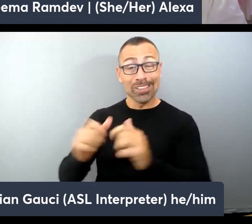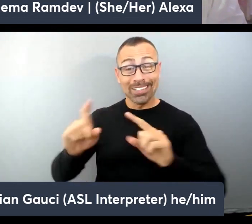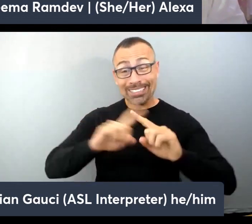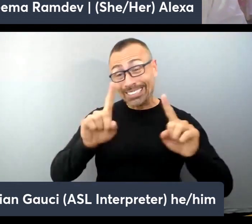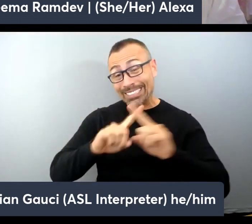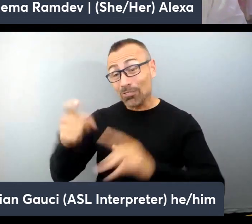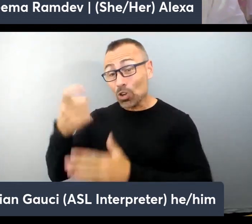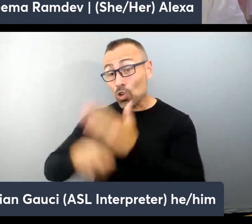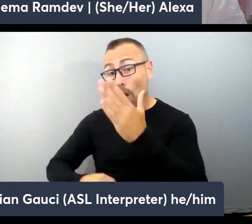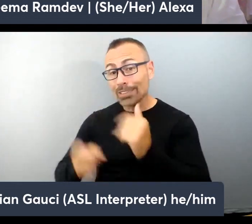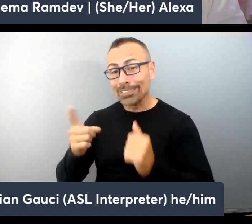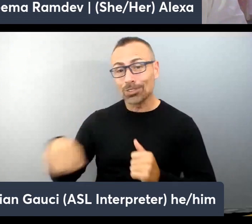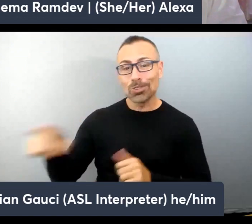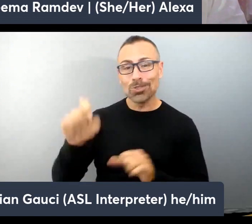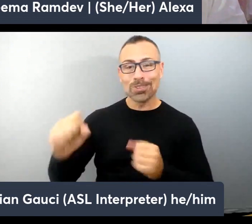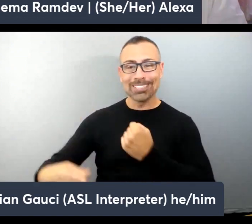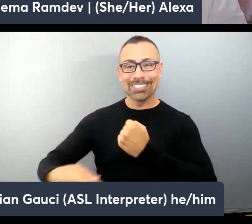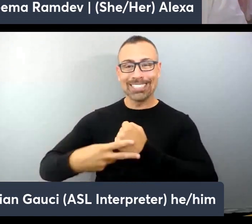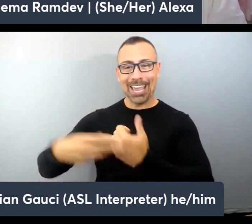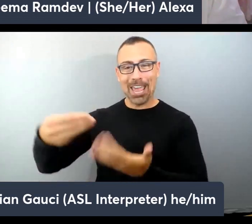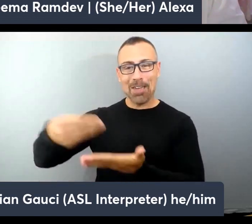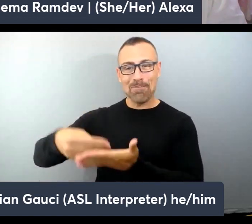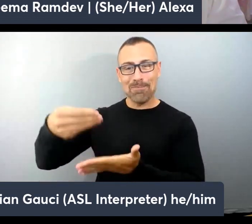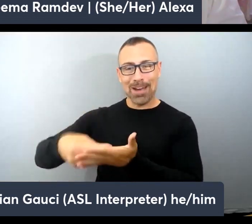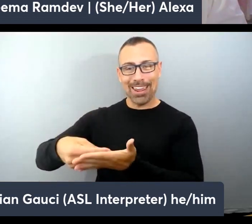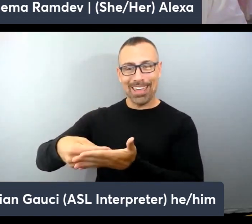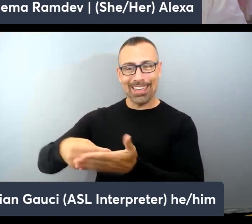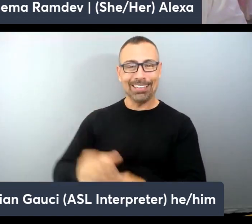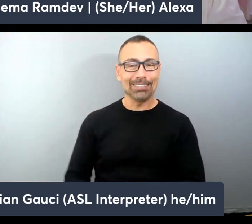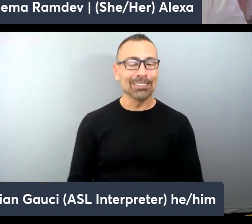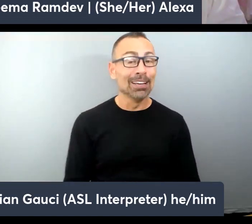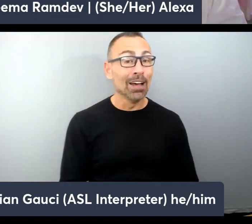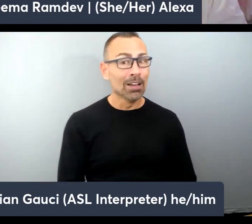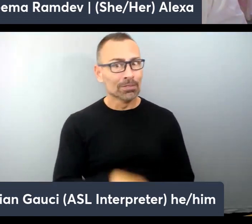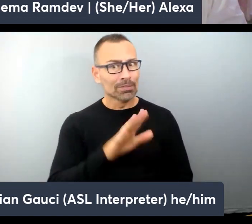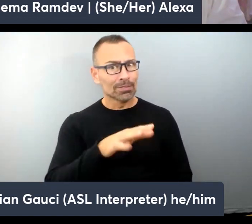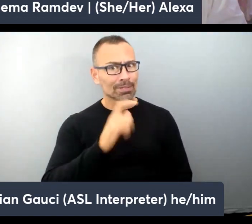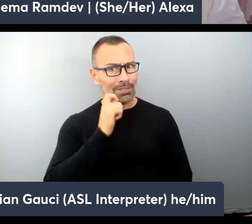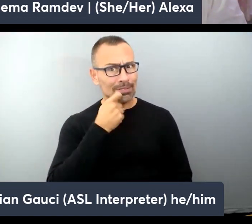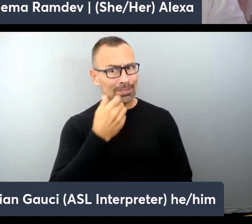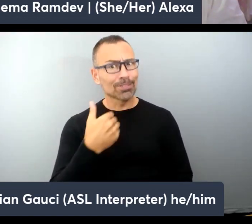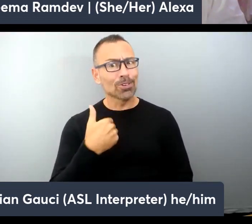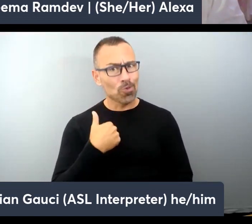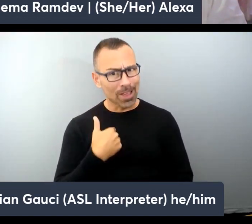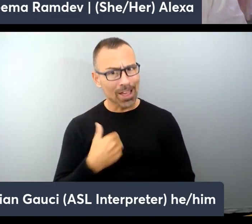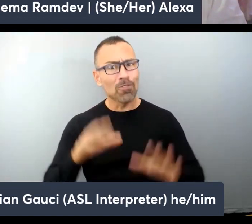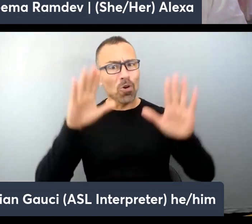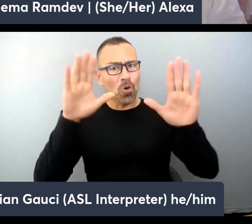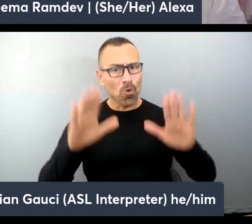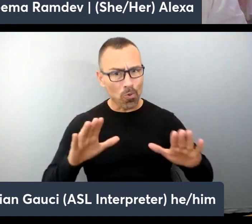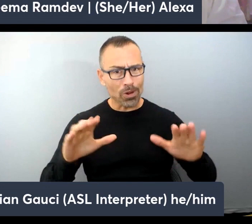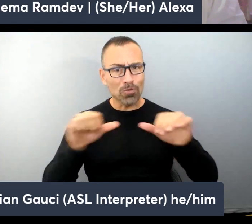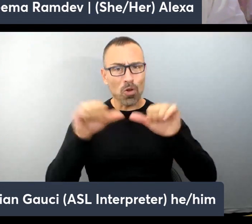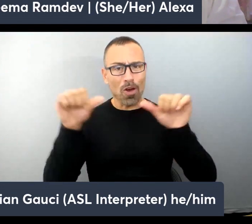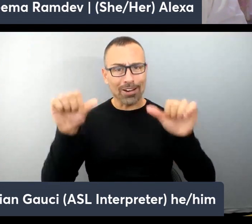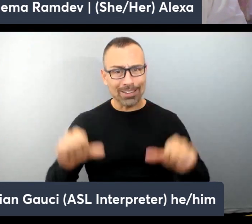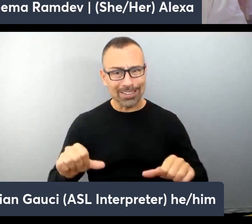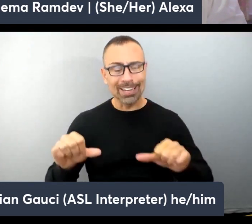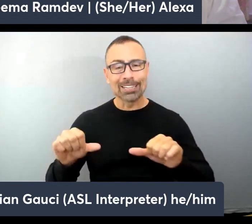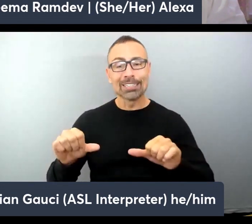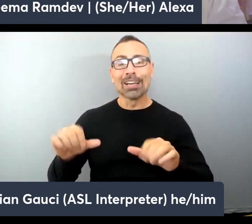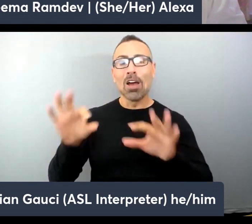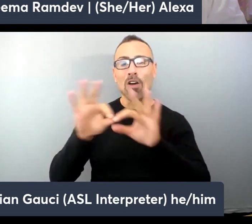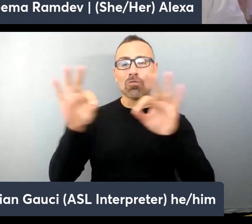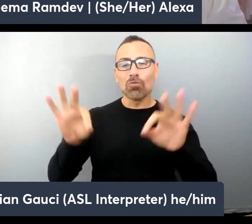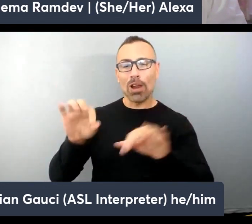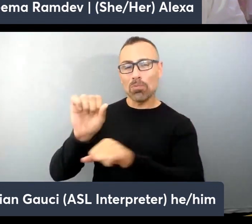really cool. So it really helps the customers. What is it? We have the well-architected framework, and cost optimization is one of those pillars. So it